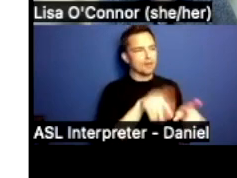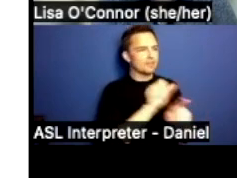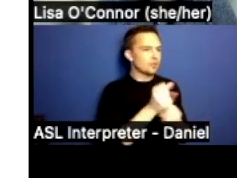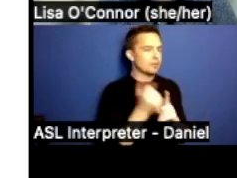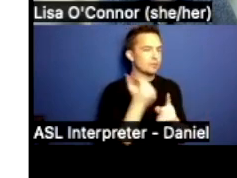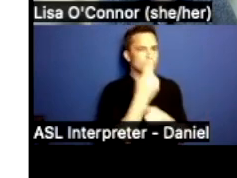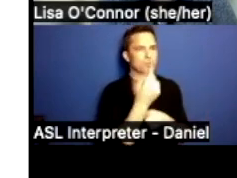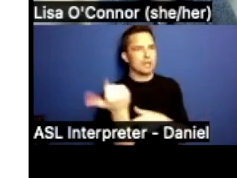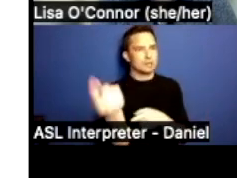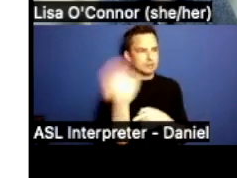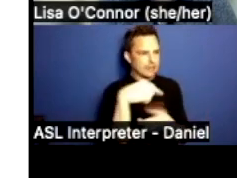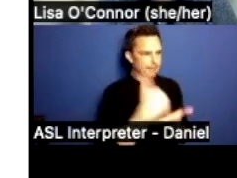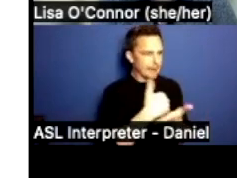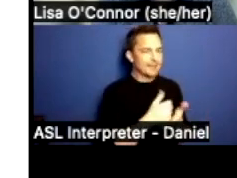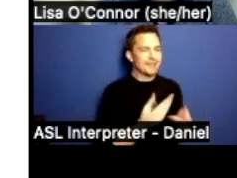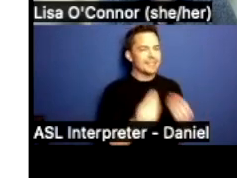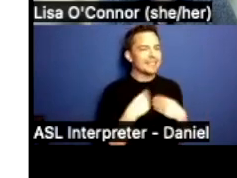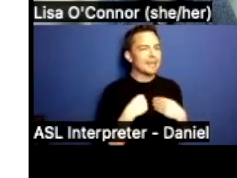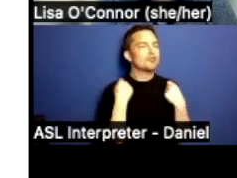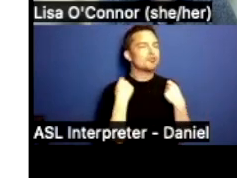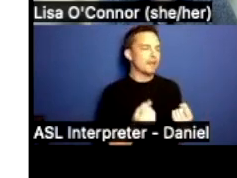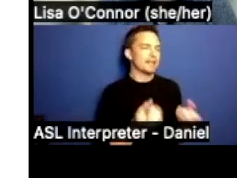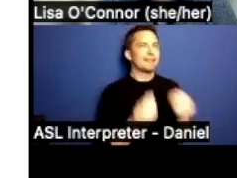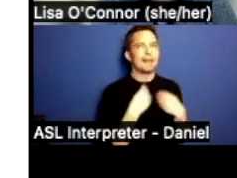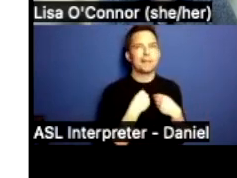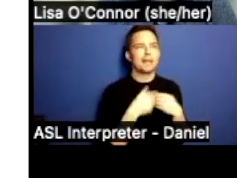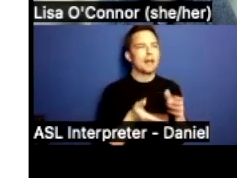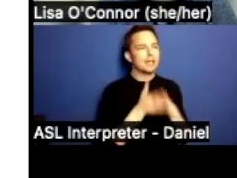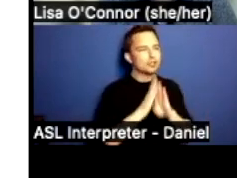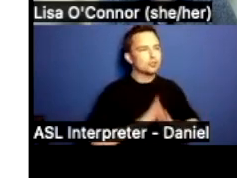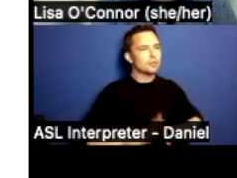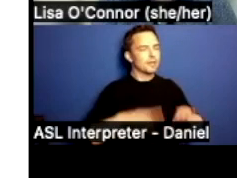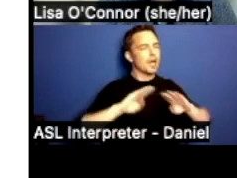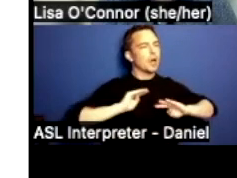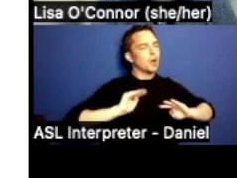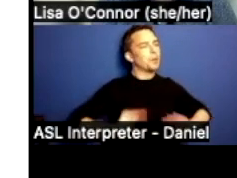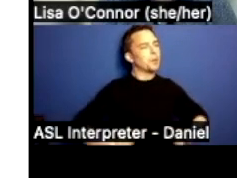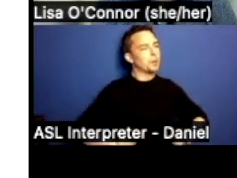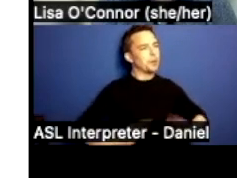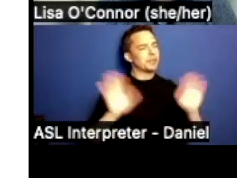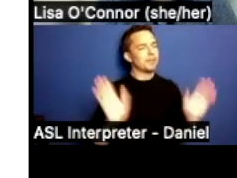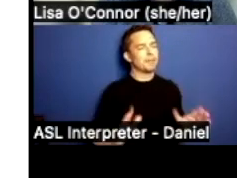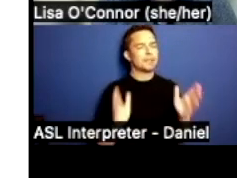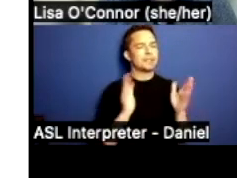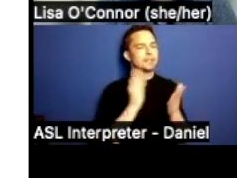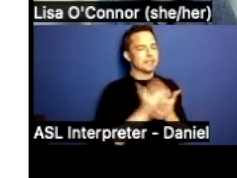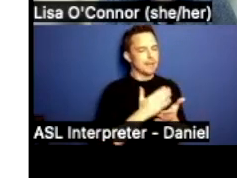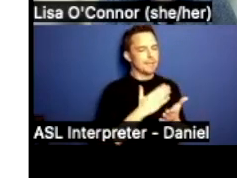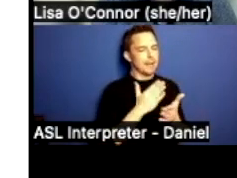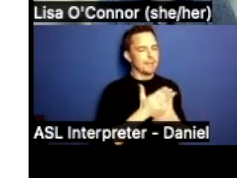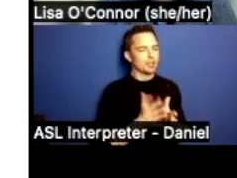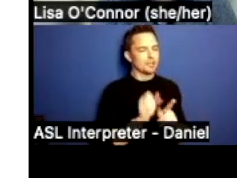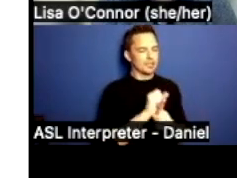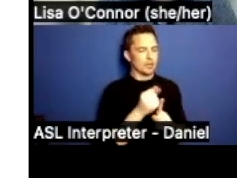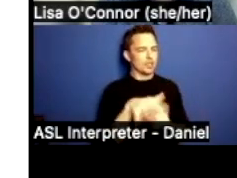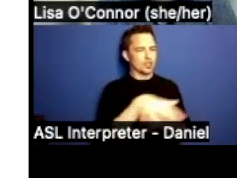or whatever. It gave me strength. It gave me a serenity, a calmness to at least stop my part in the situation. I was able